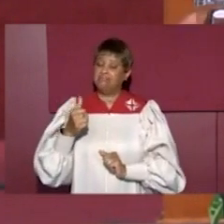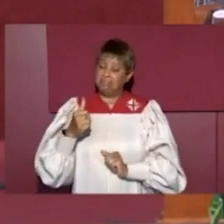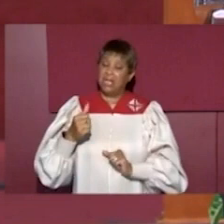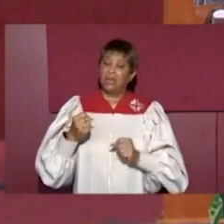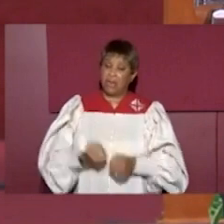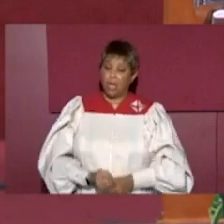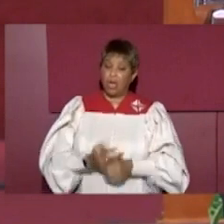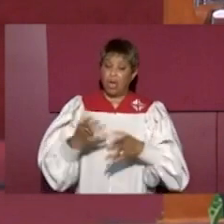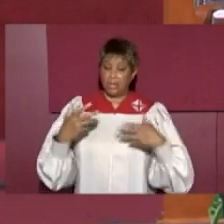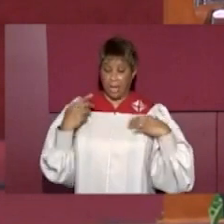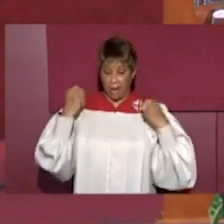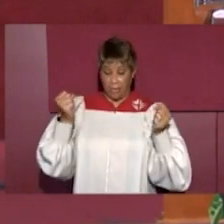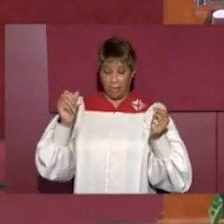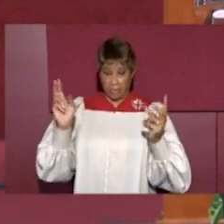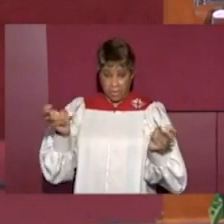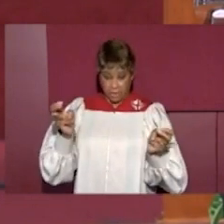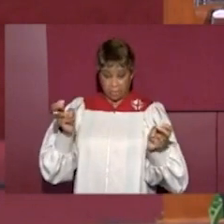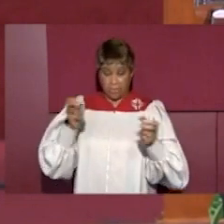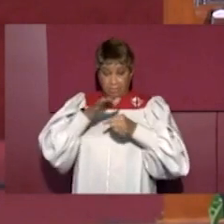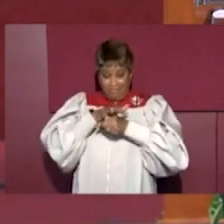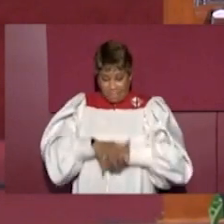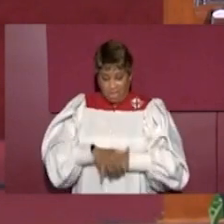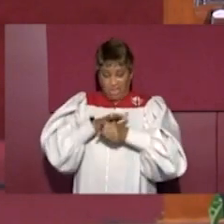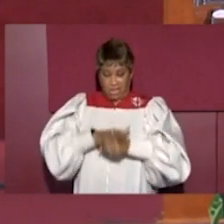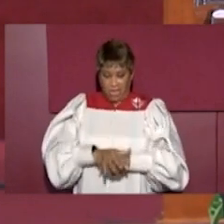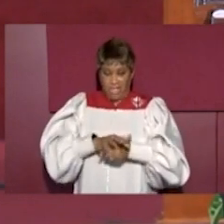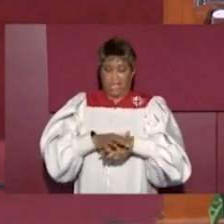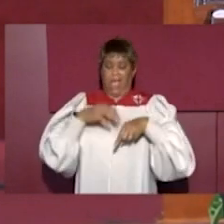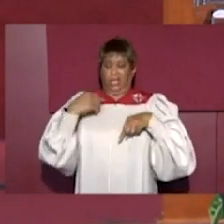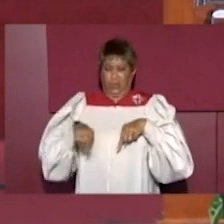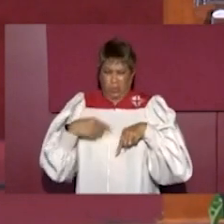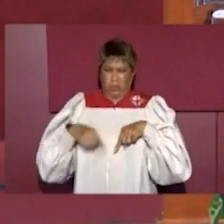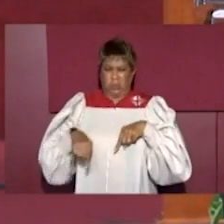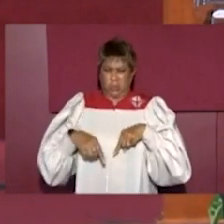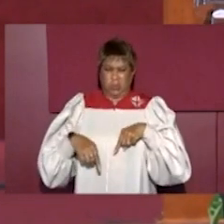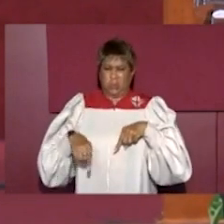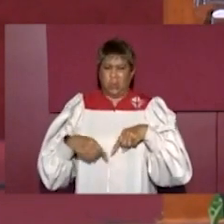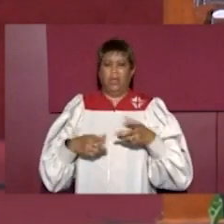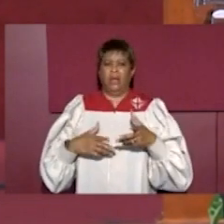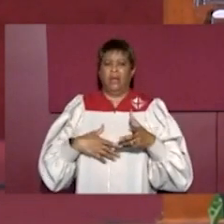issues, stress, anxiety, high blood pressure.